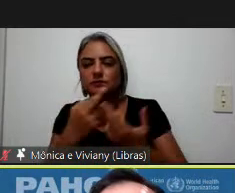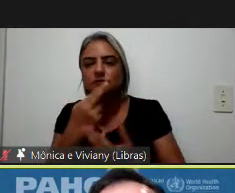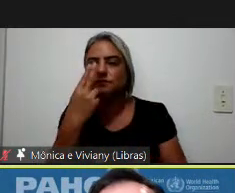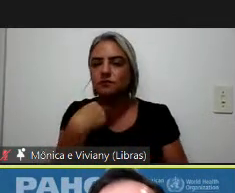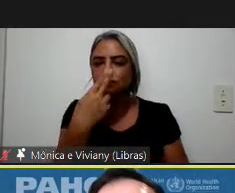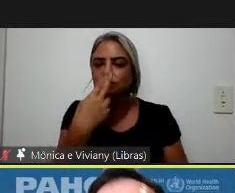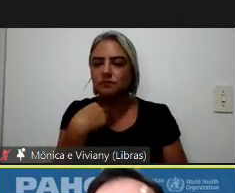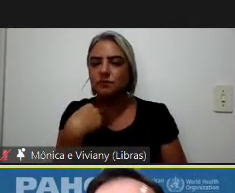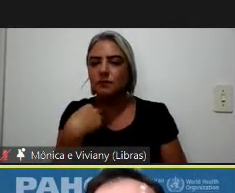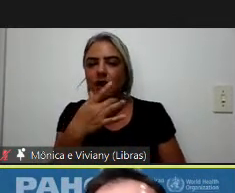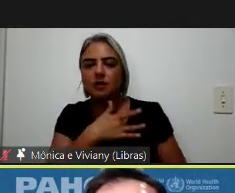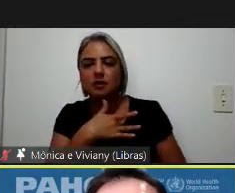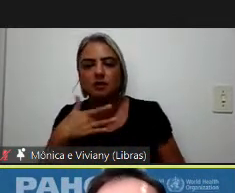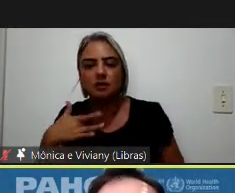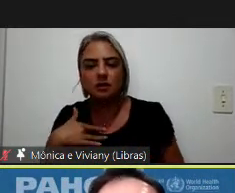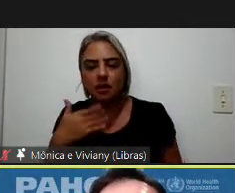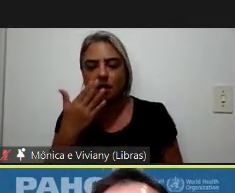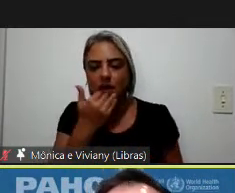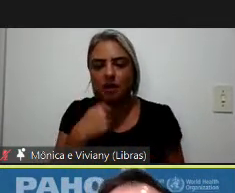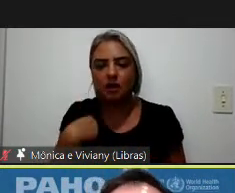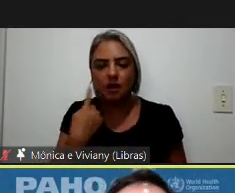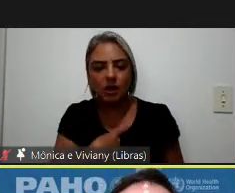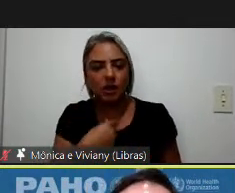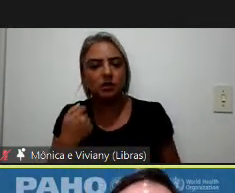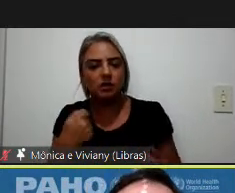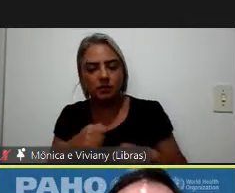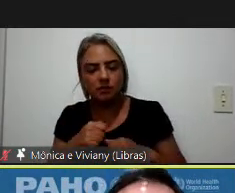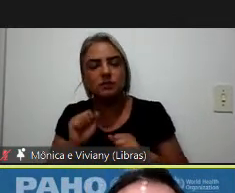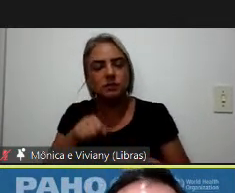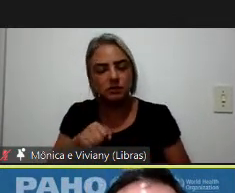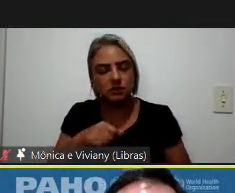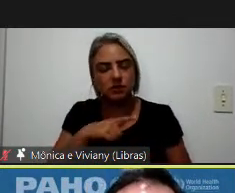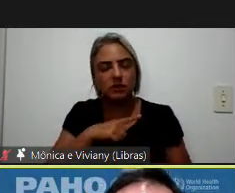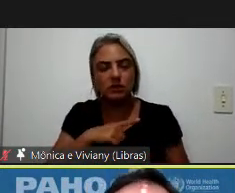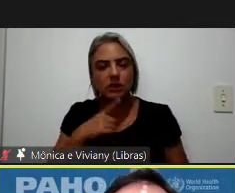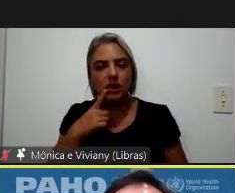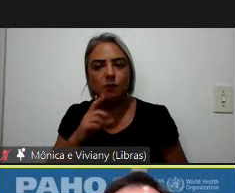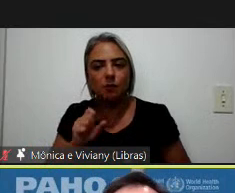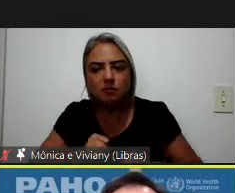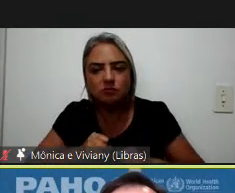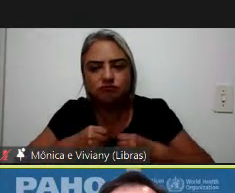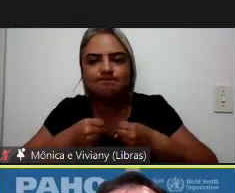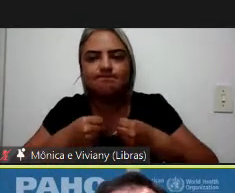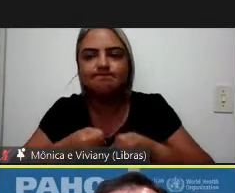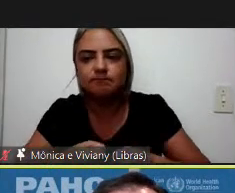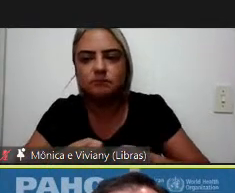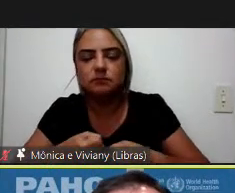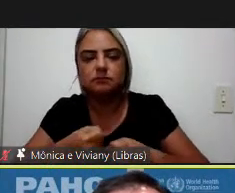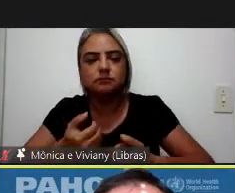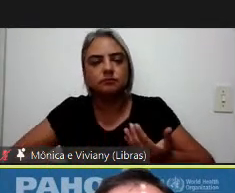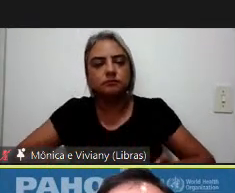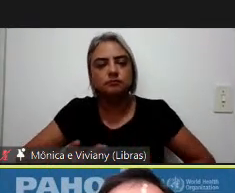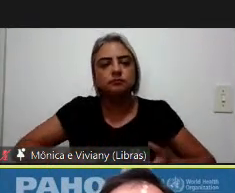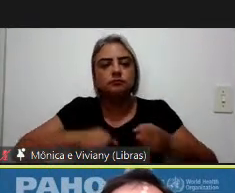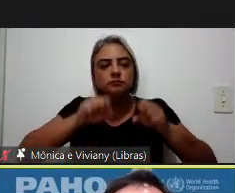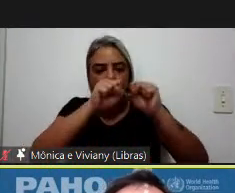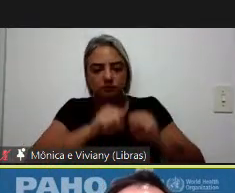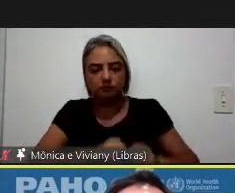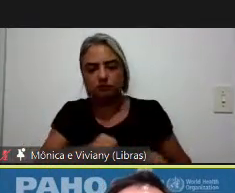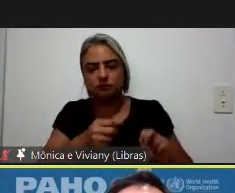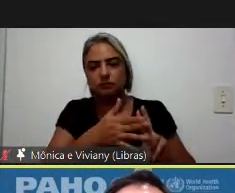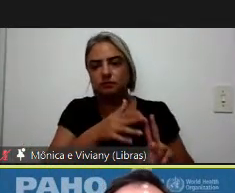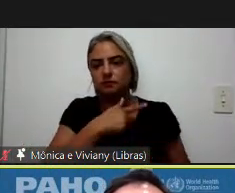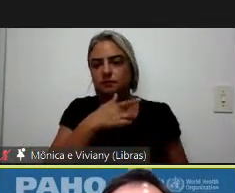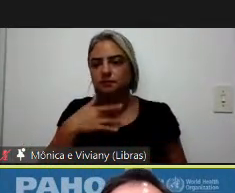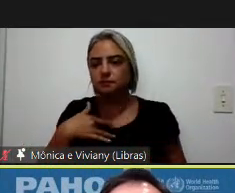with anything that has to do with nutrition, a healthy diet, and we need to here establish a defense for these